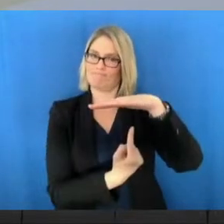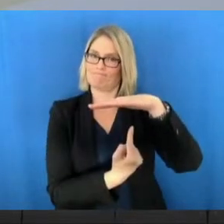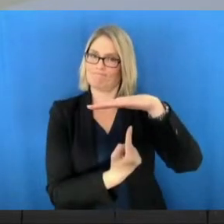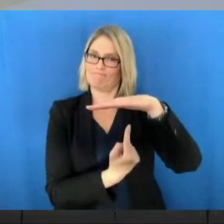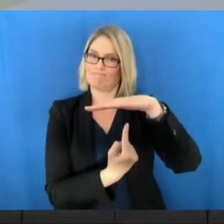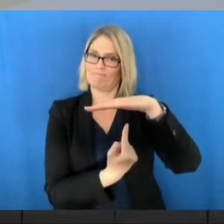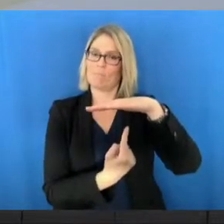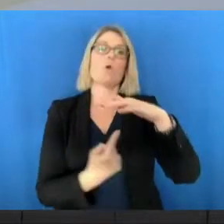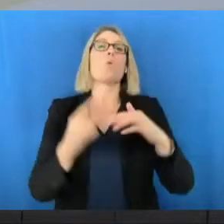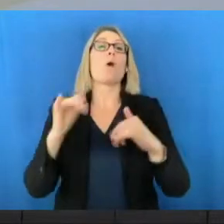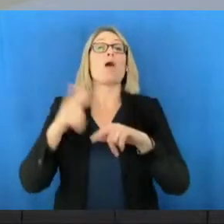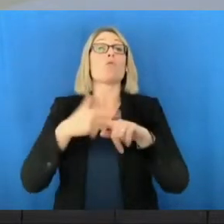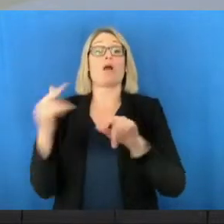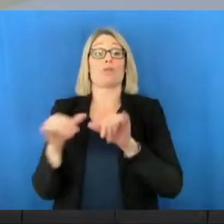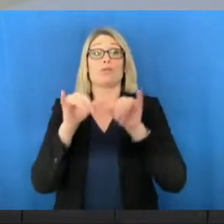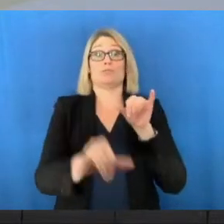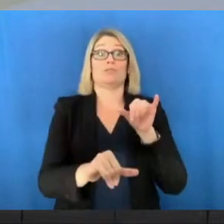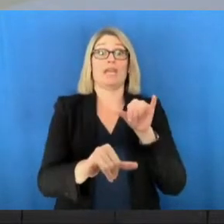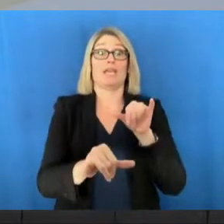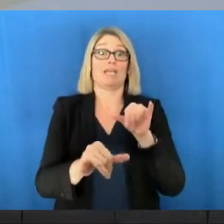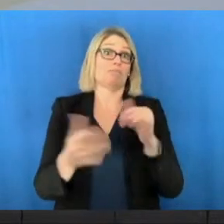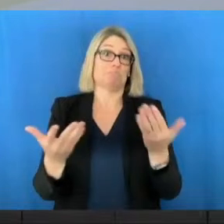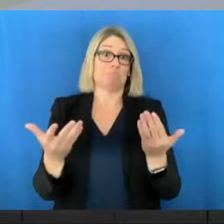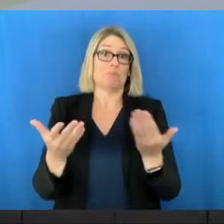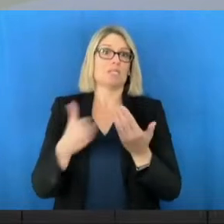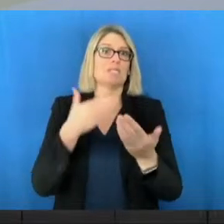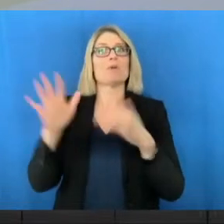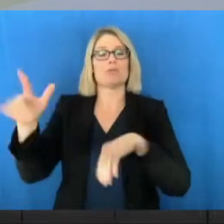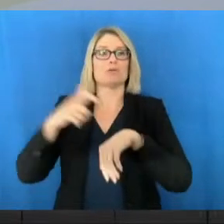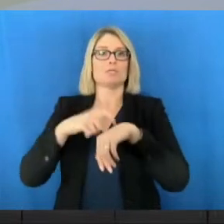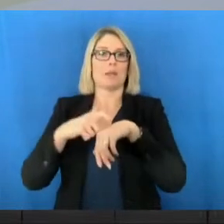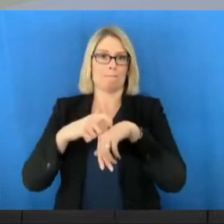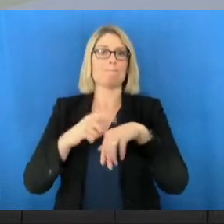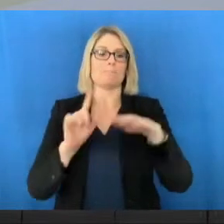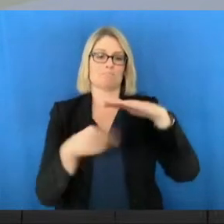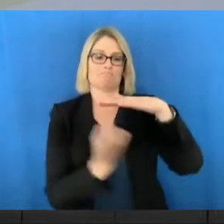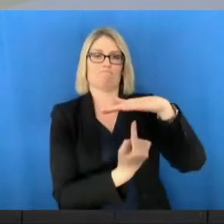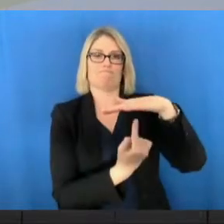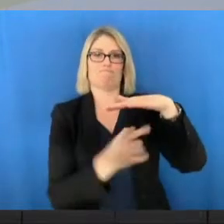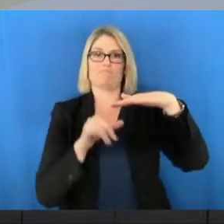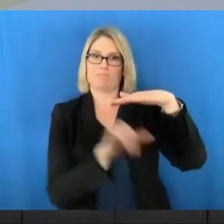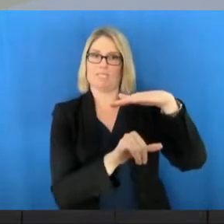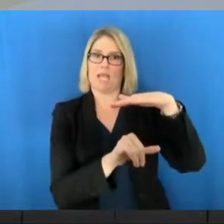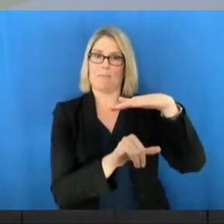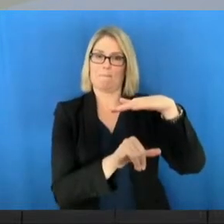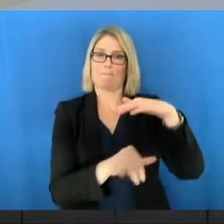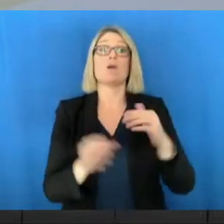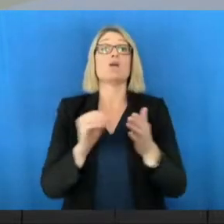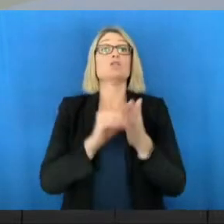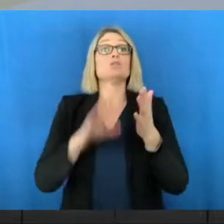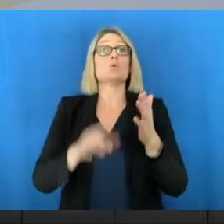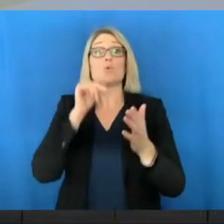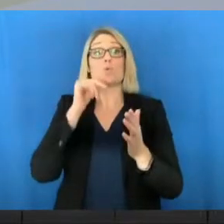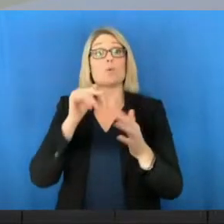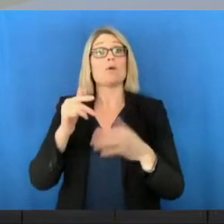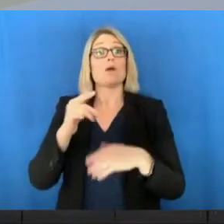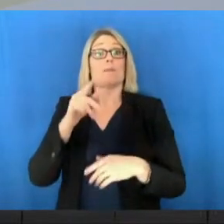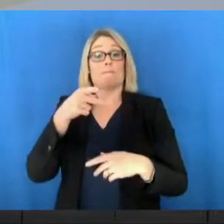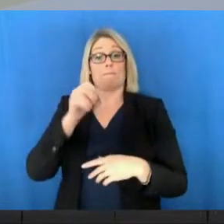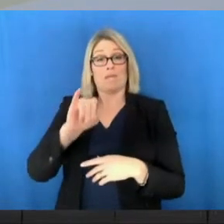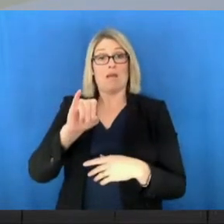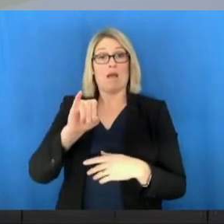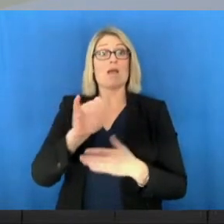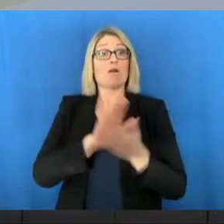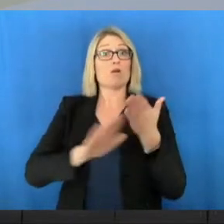in the province, whichever is shorter. In the case of students from other provinces who are studying at PEI